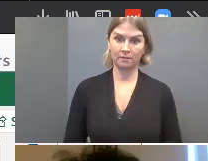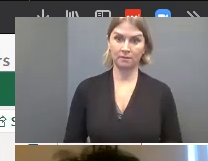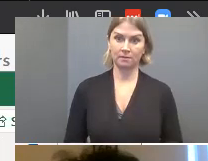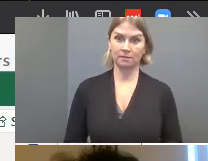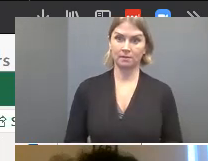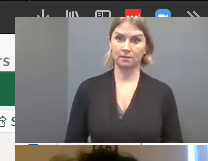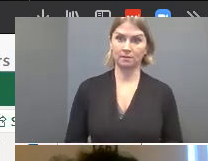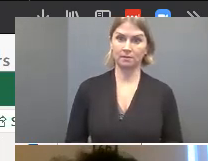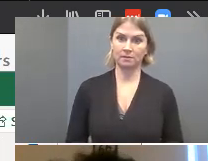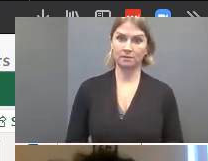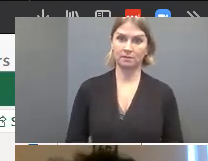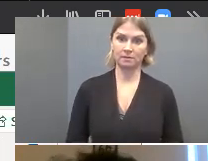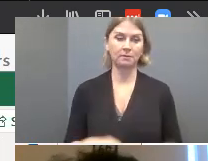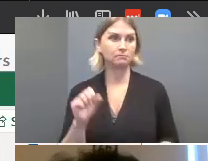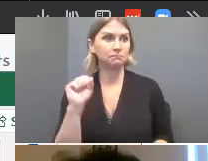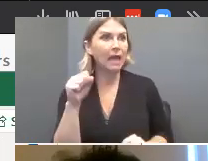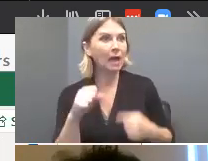Nobody else agrees except Yaswanti?